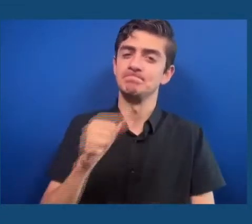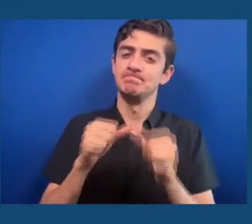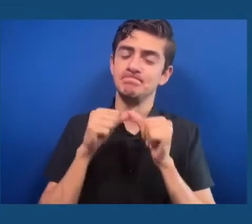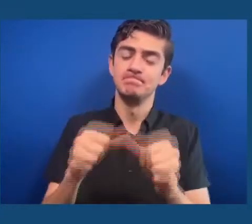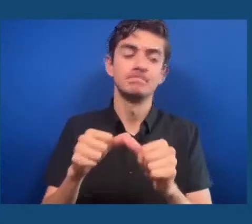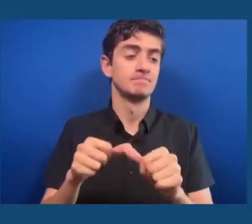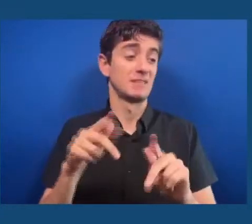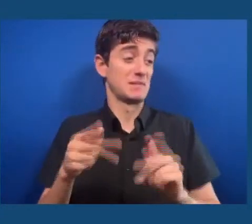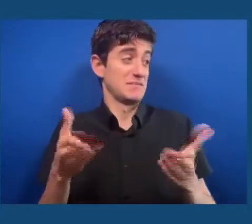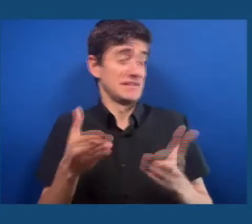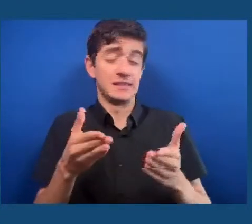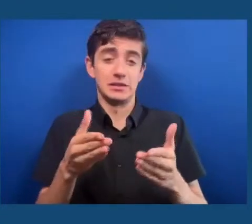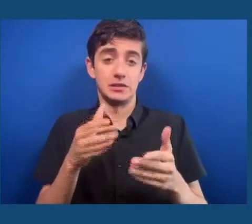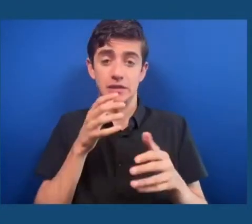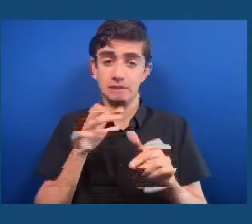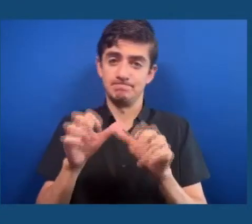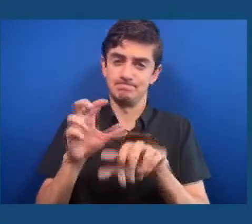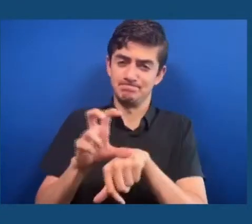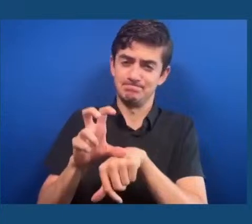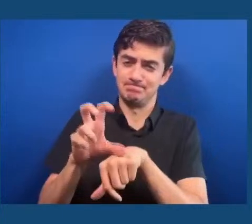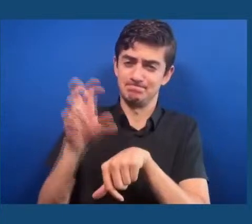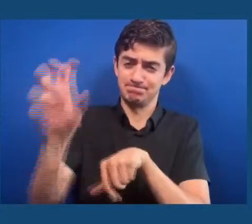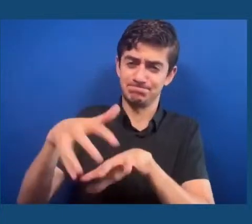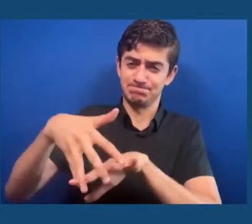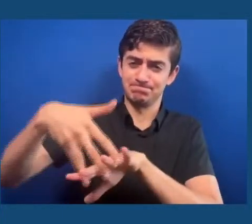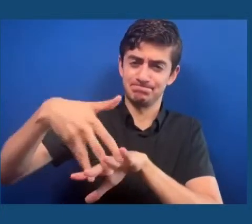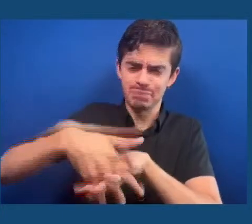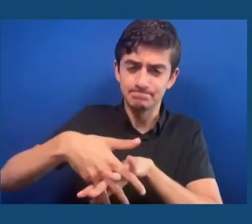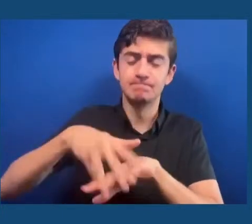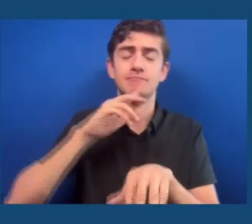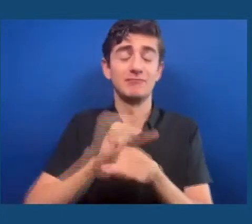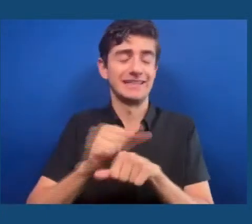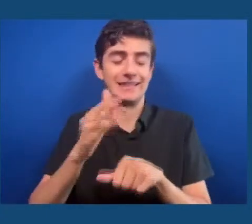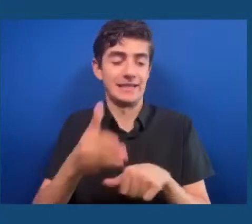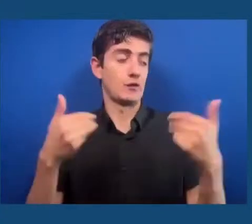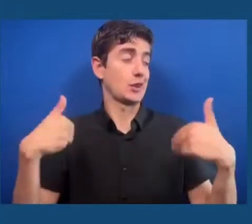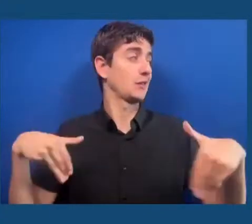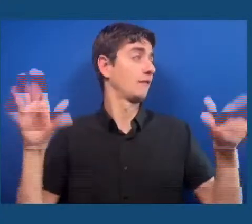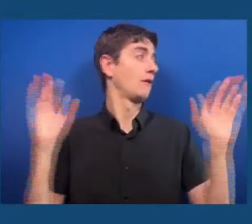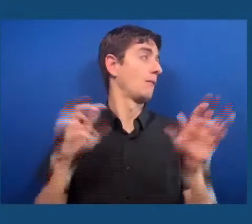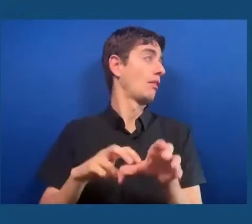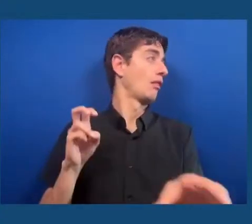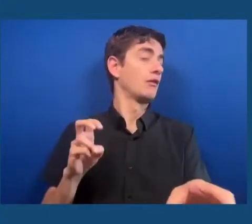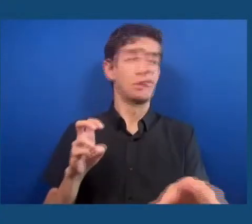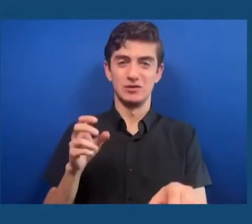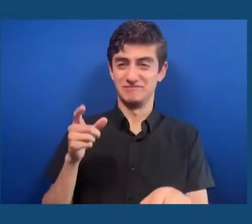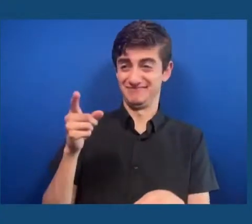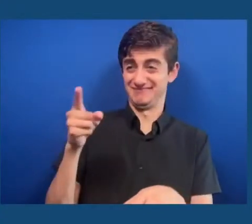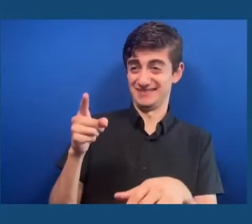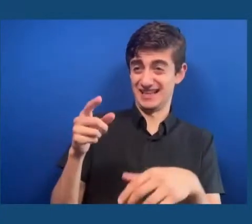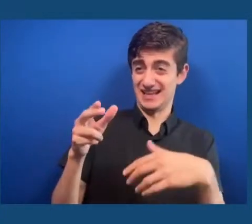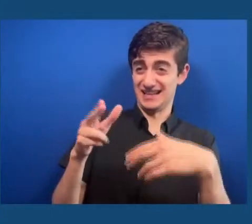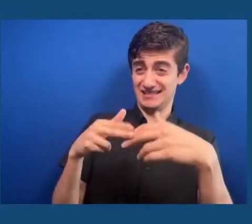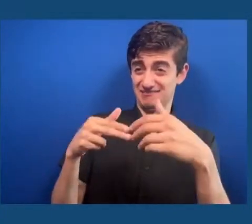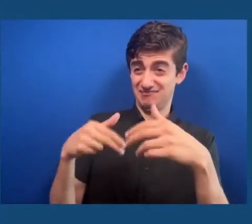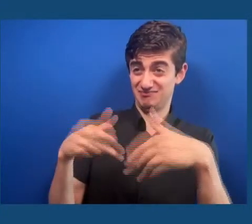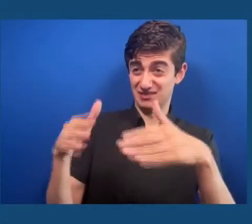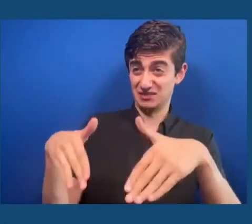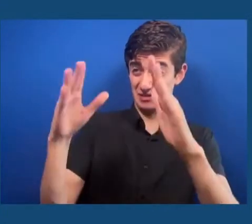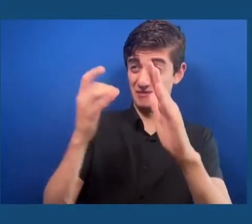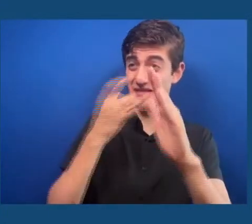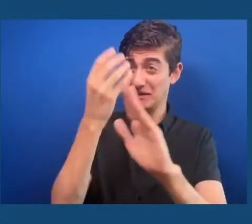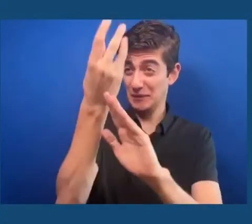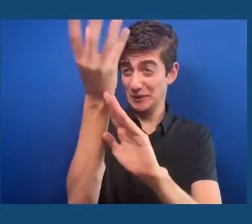investing and never give up. And so we'll continue making sure that that iconic structure known around the world is there and endures